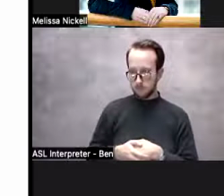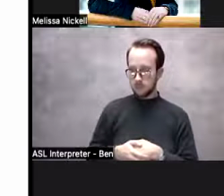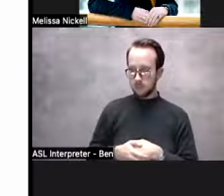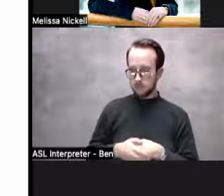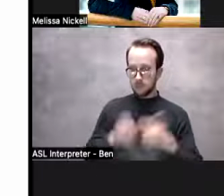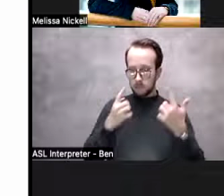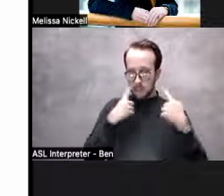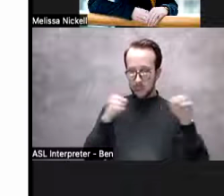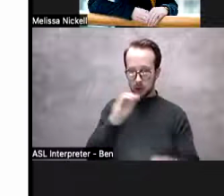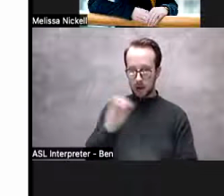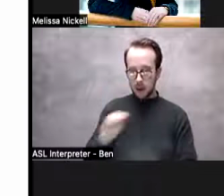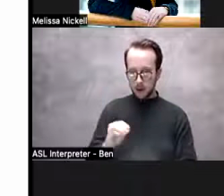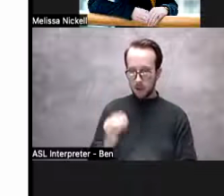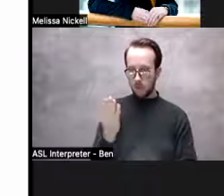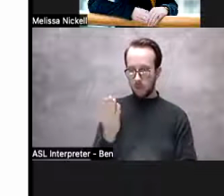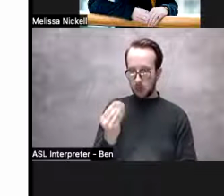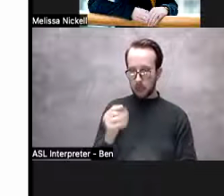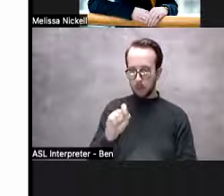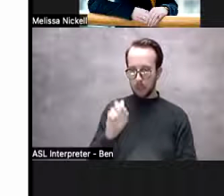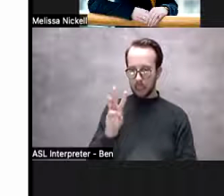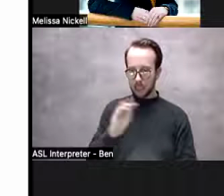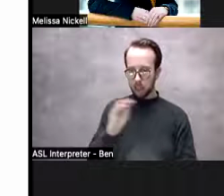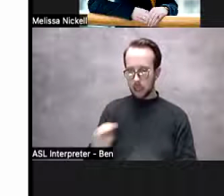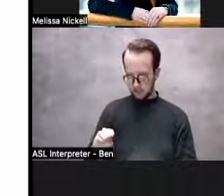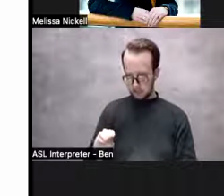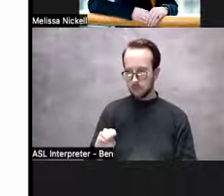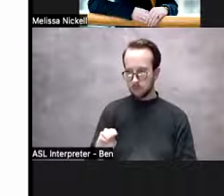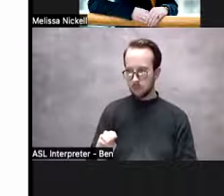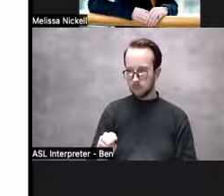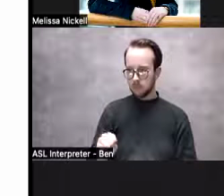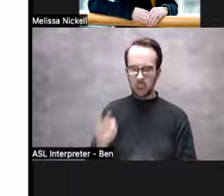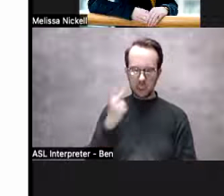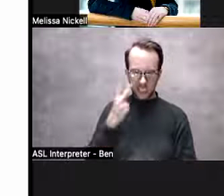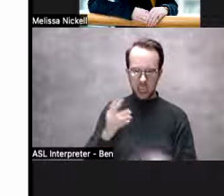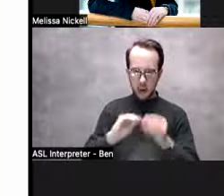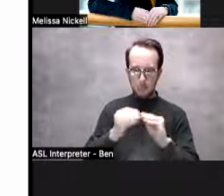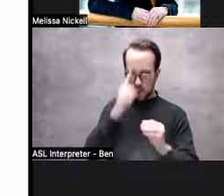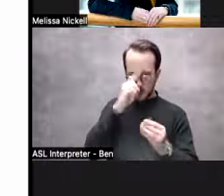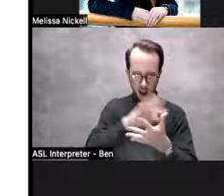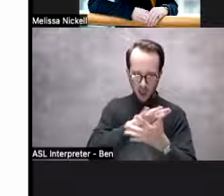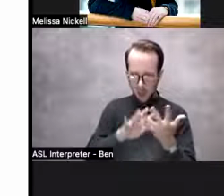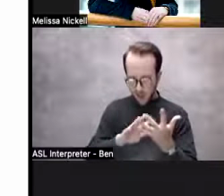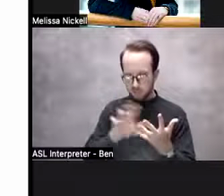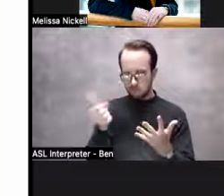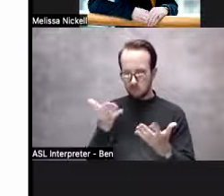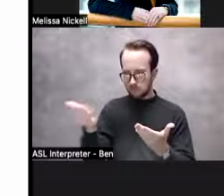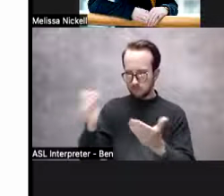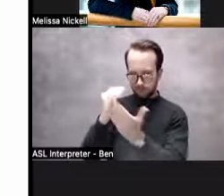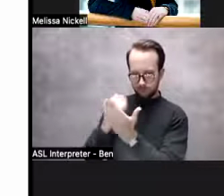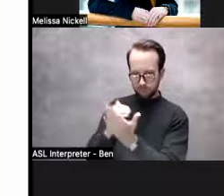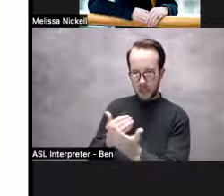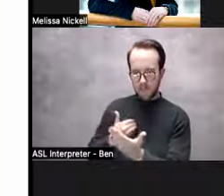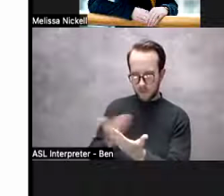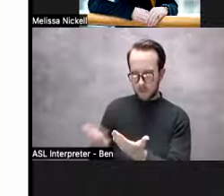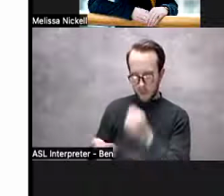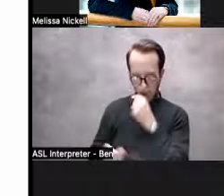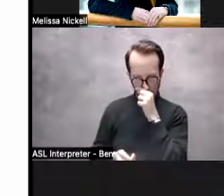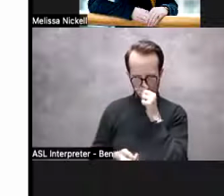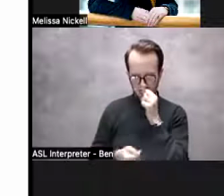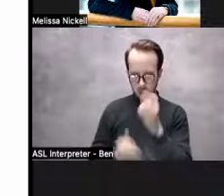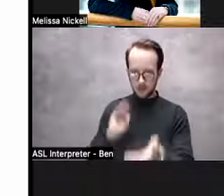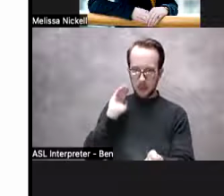success rate of about 14.6. And then you can see this numbers for the other institutes as well. So fewer applications